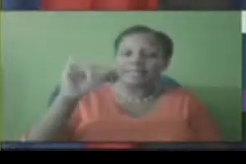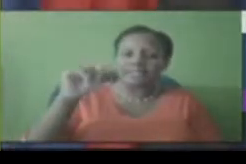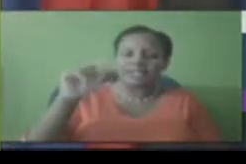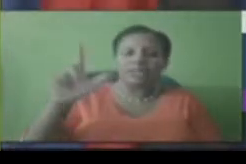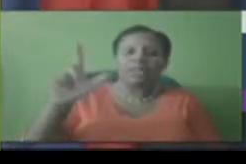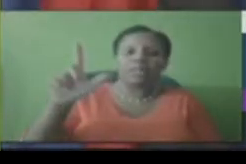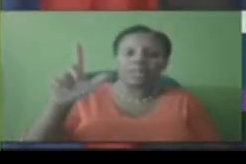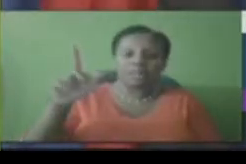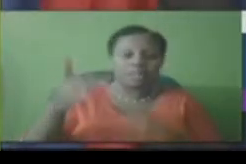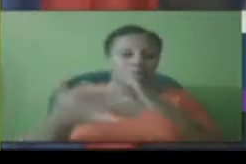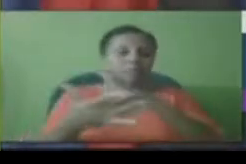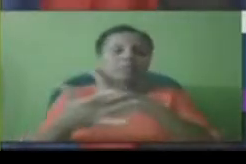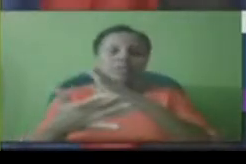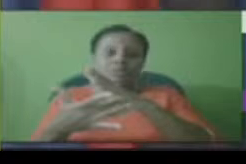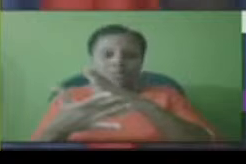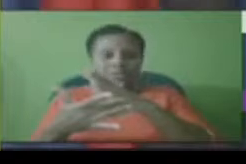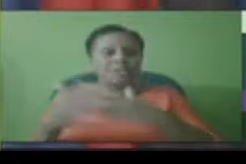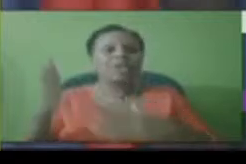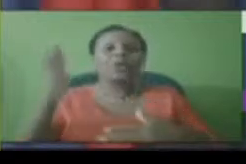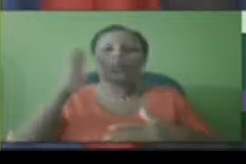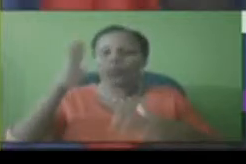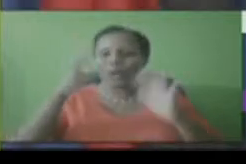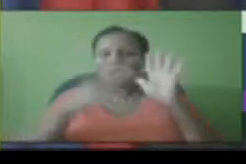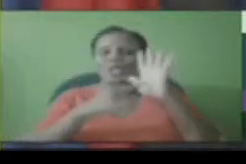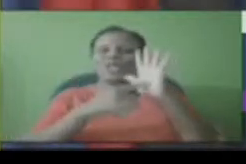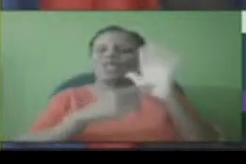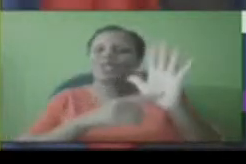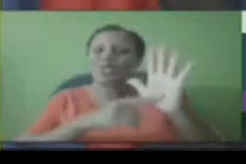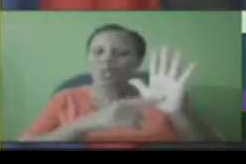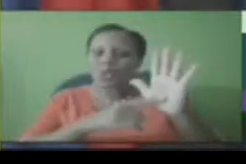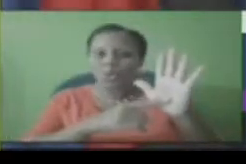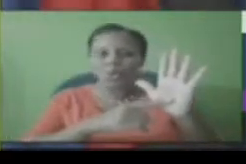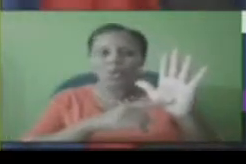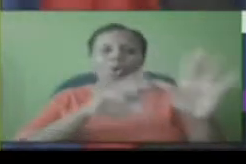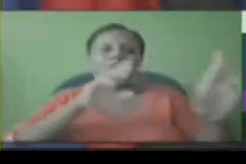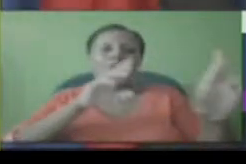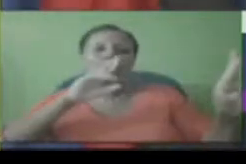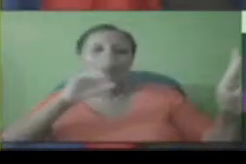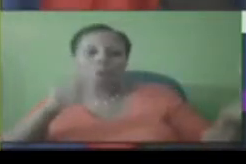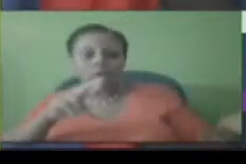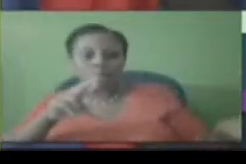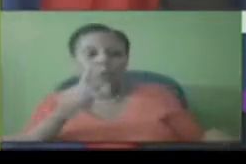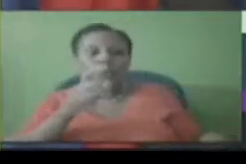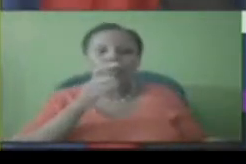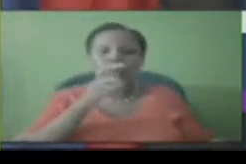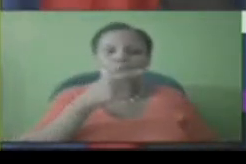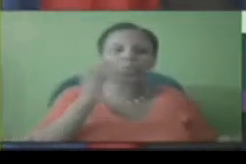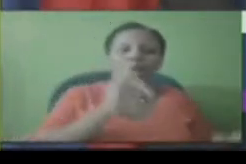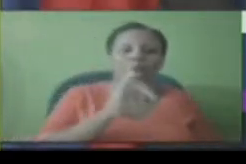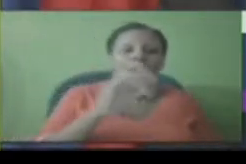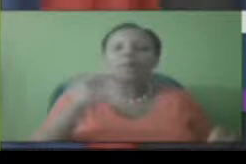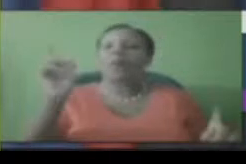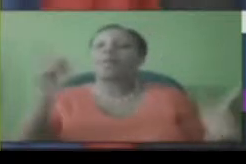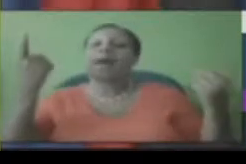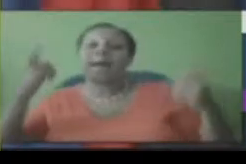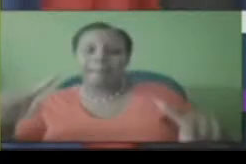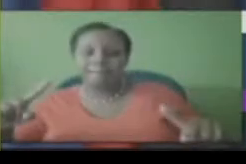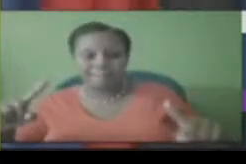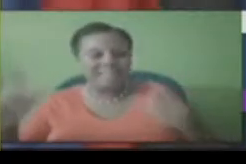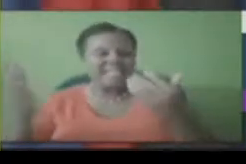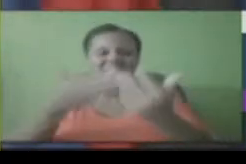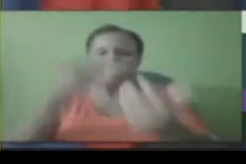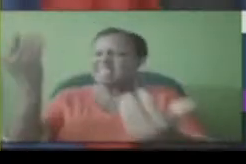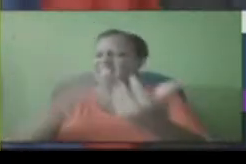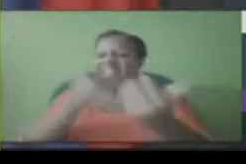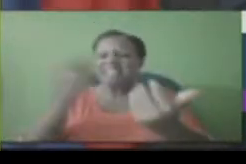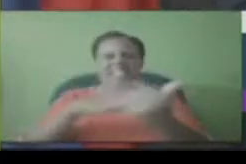Who has done what, when it is done, and where it is stored. And the data is easily manipulated, easily accessed. So